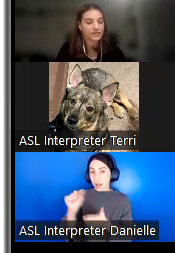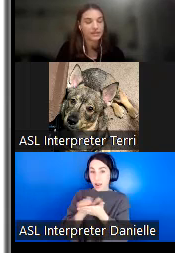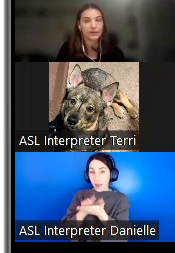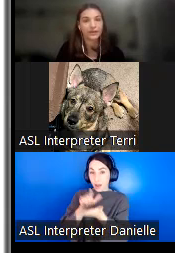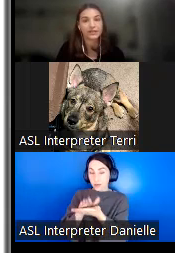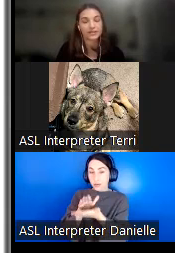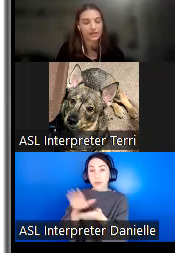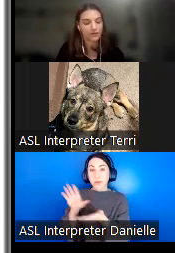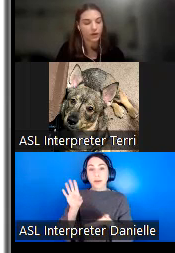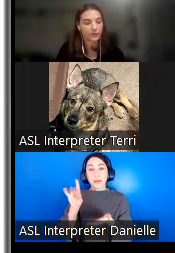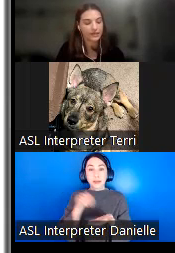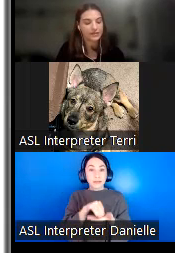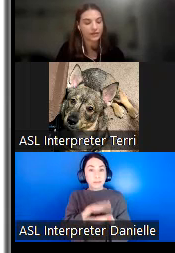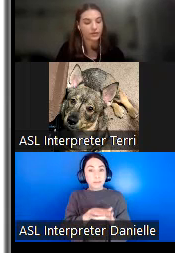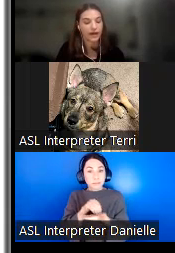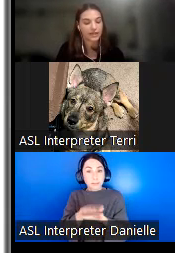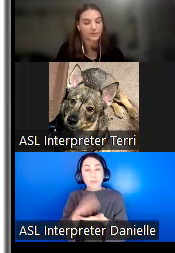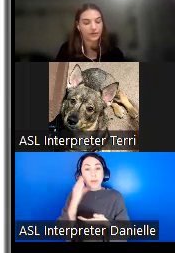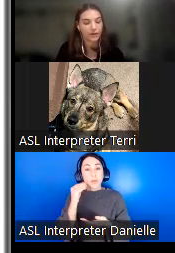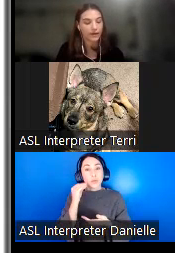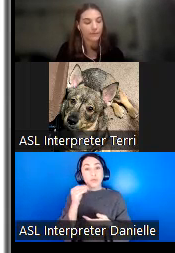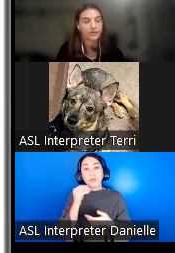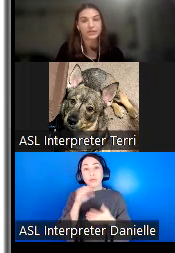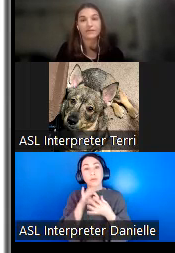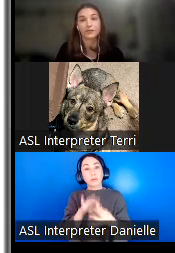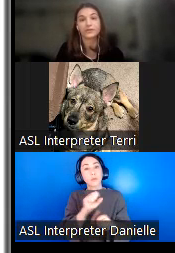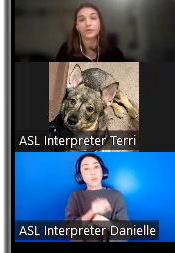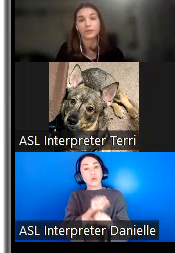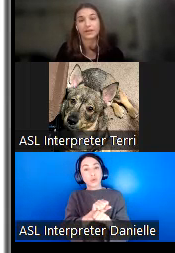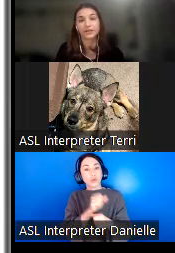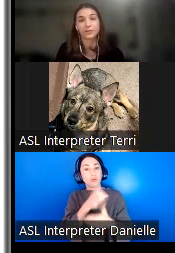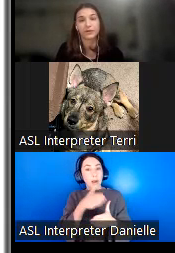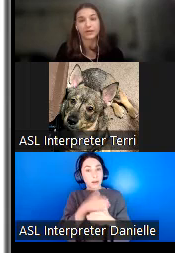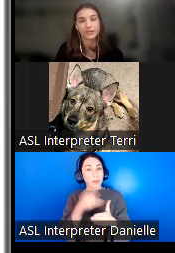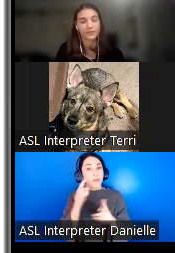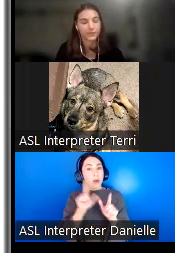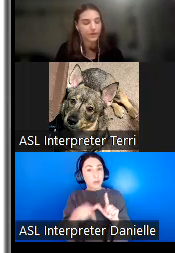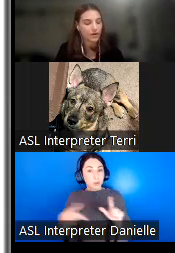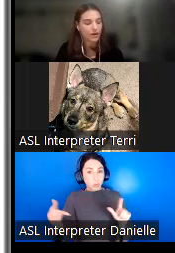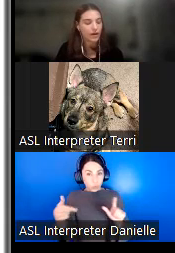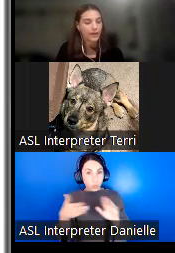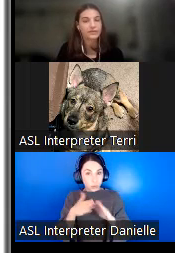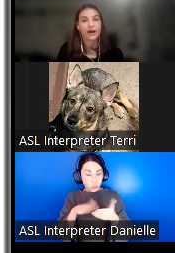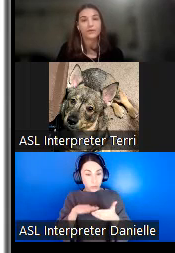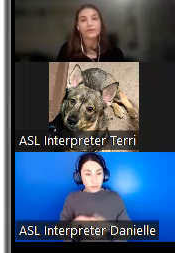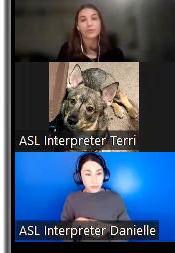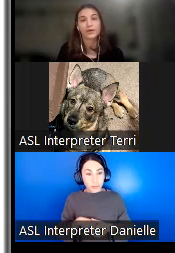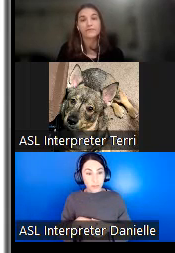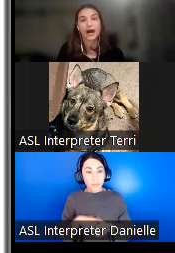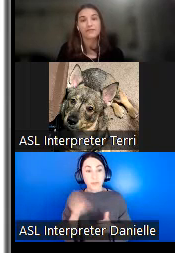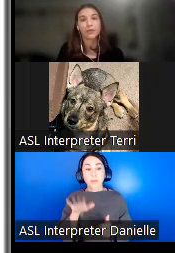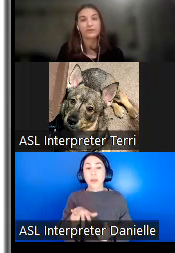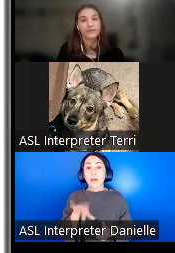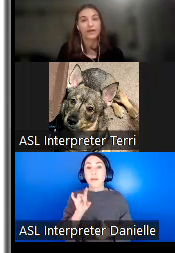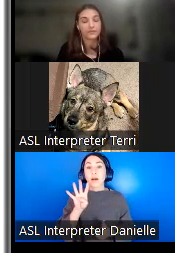which documented experiences of workplace sexual harassment among members of LGBTQ+ communities, it was found that